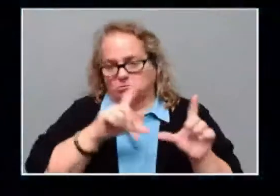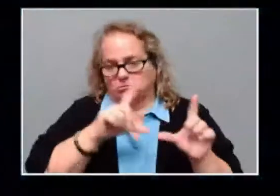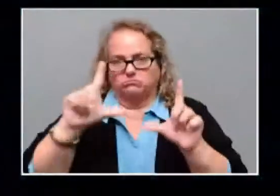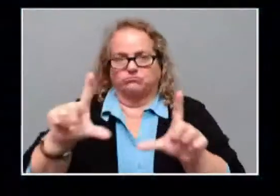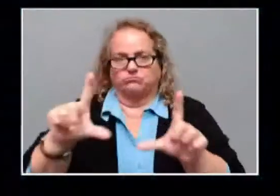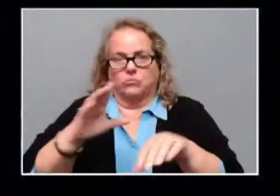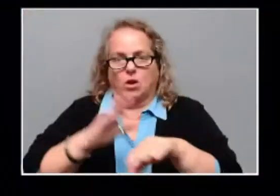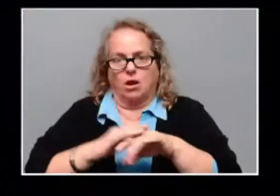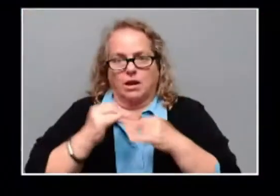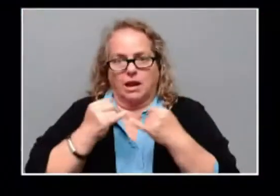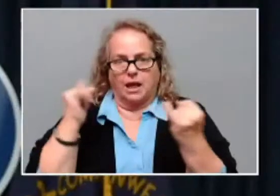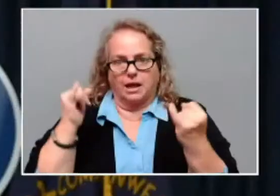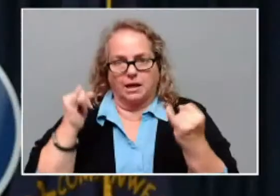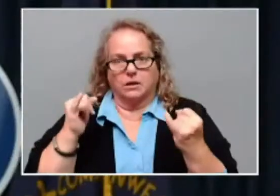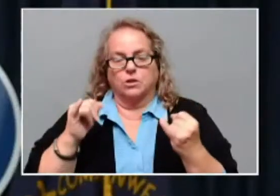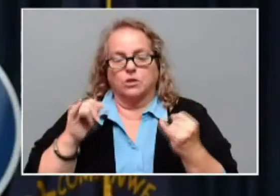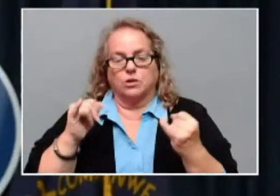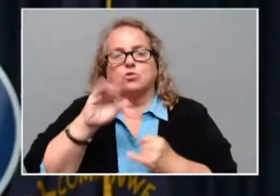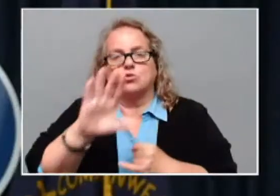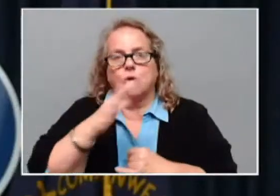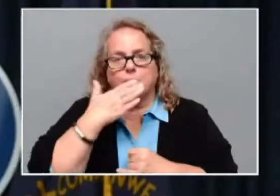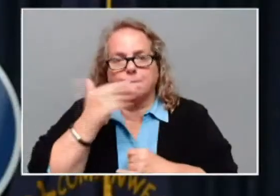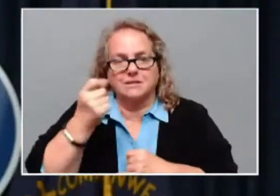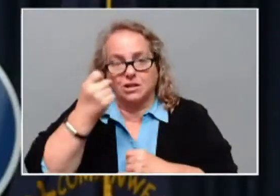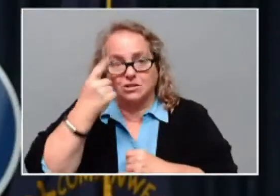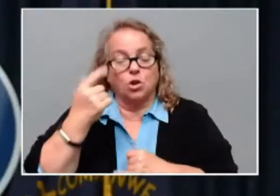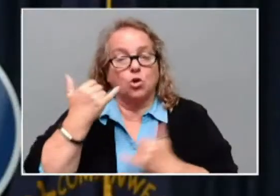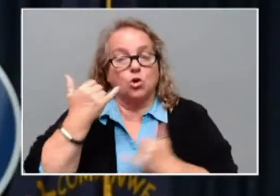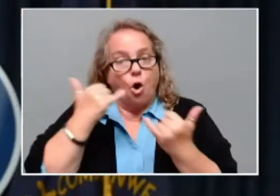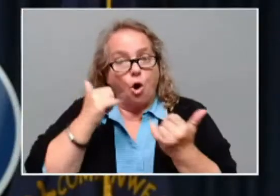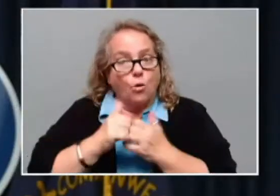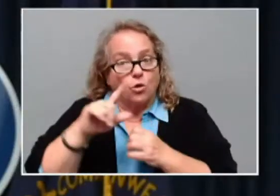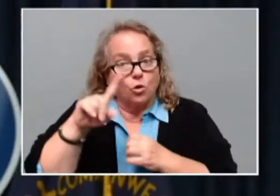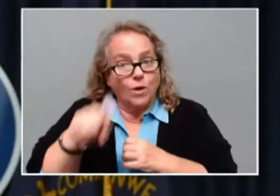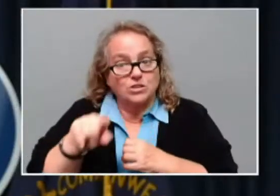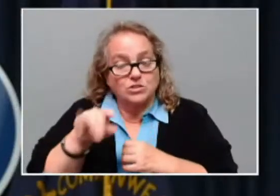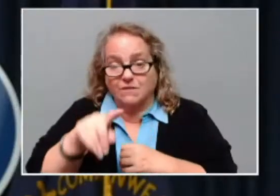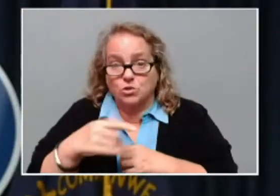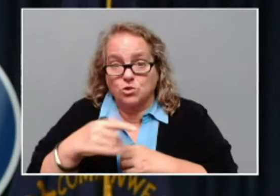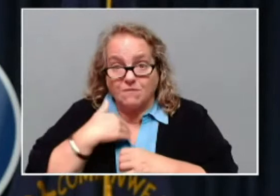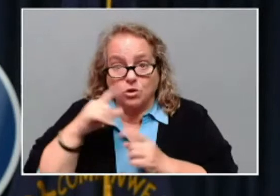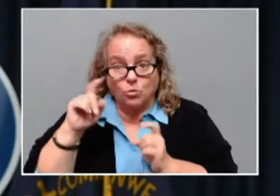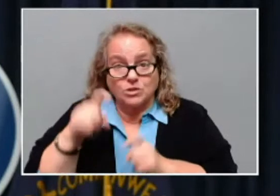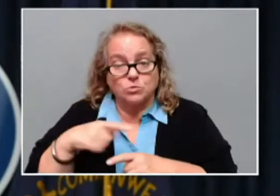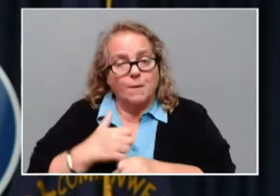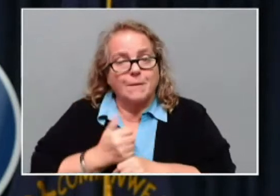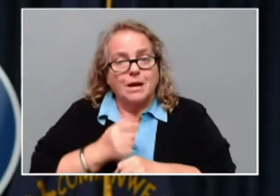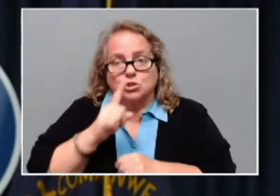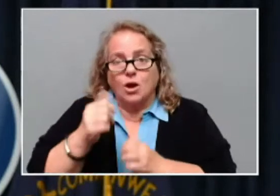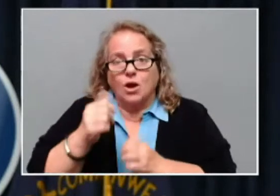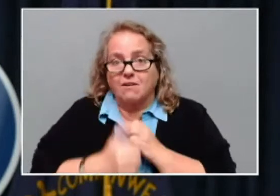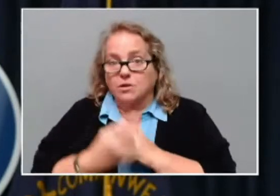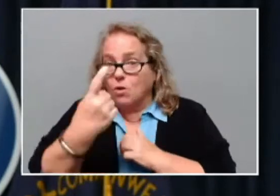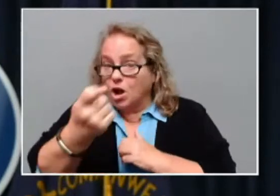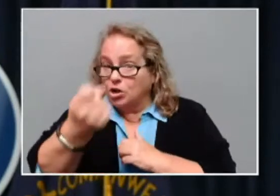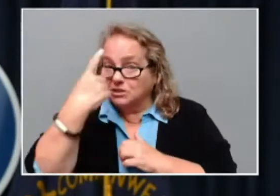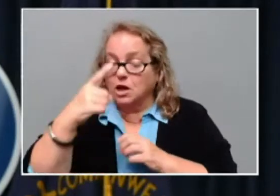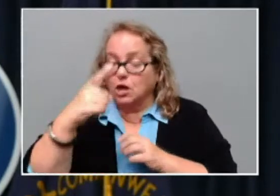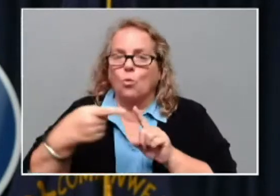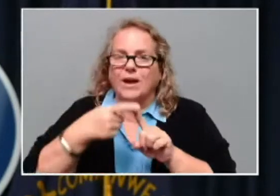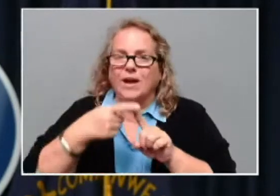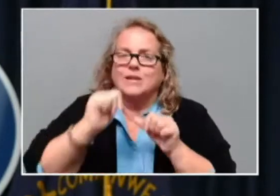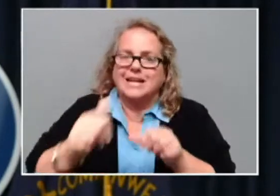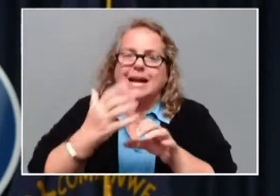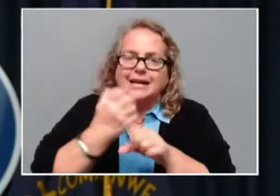your best to understand it. Call with questions if you have it. We want to make sure everybody understands when they can get their booster. All